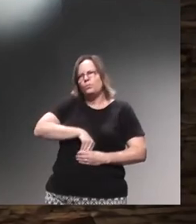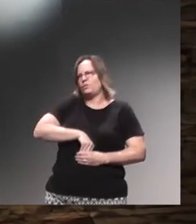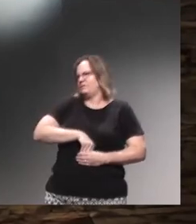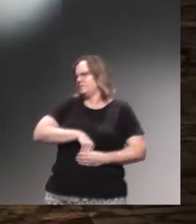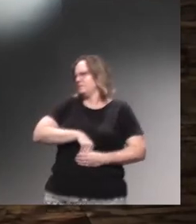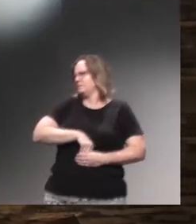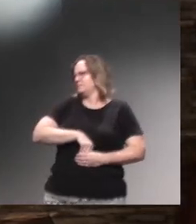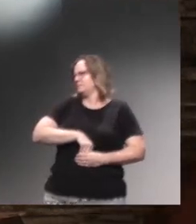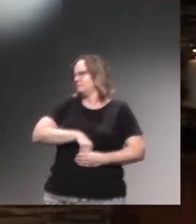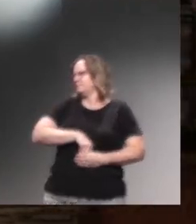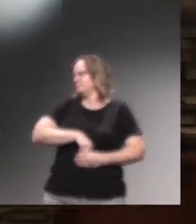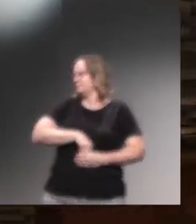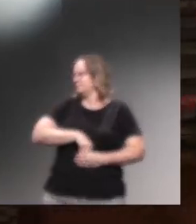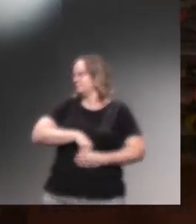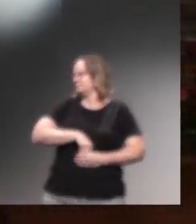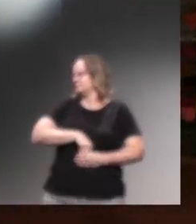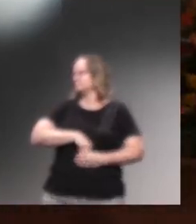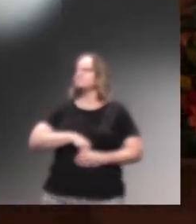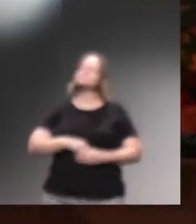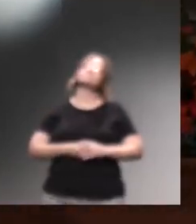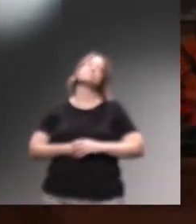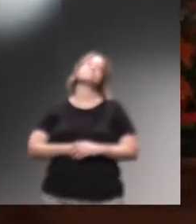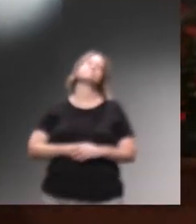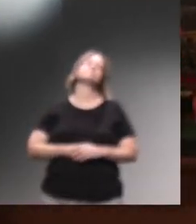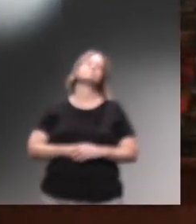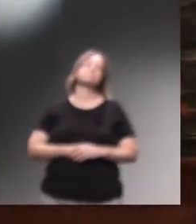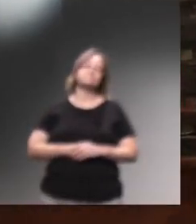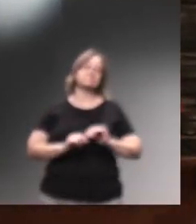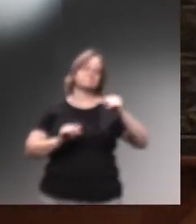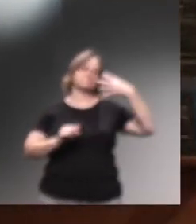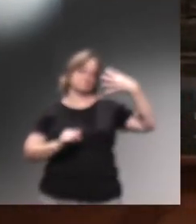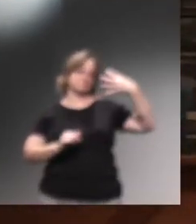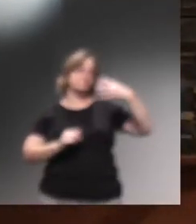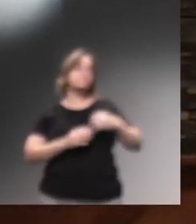And then the next 5,